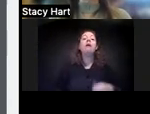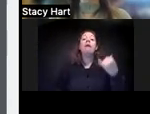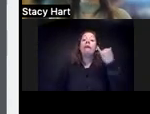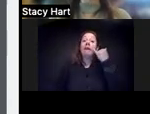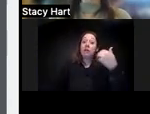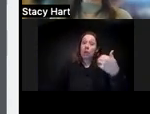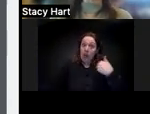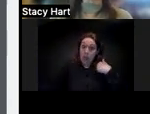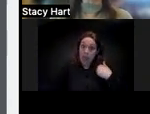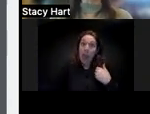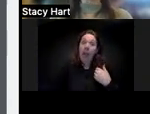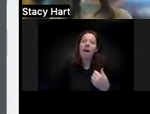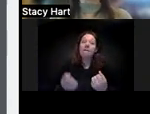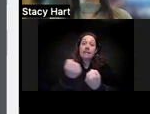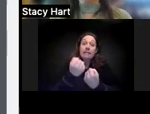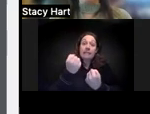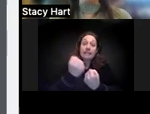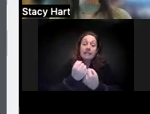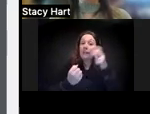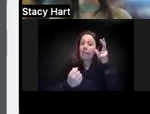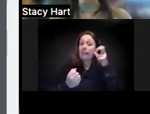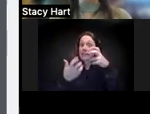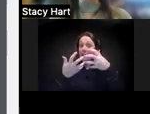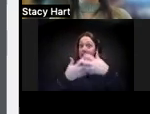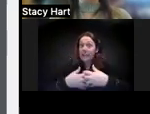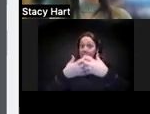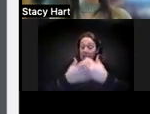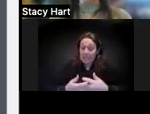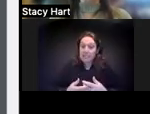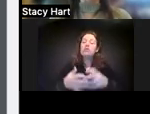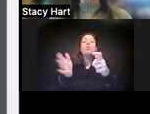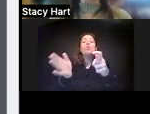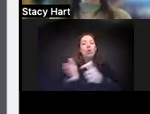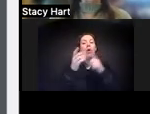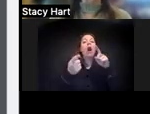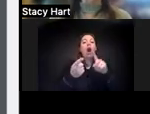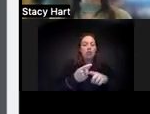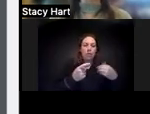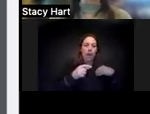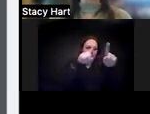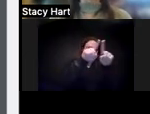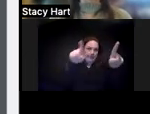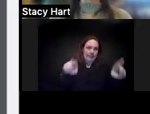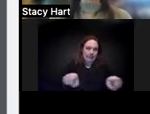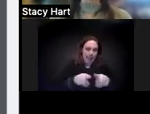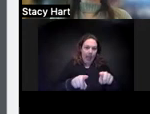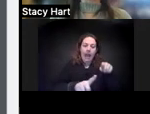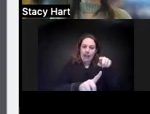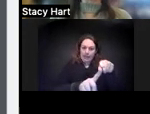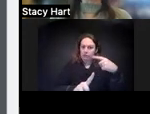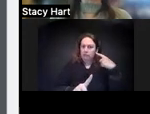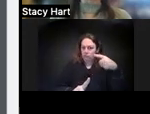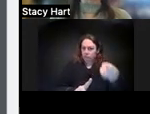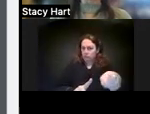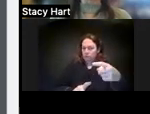available, you need to provide signage letting people know that it's available to them. When